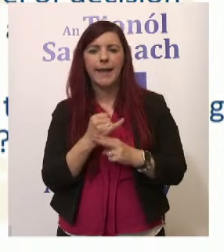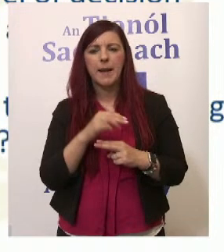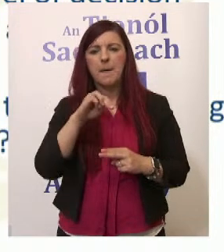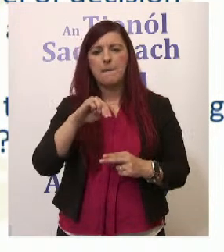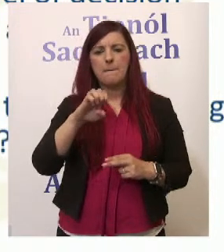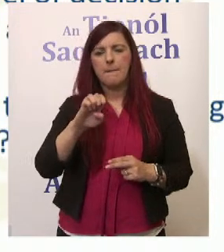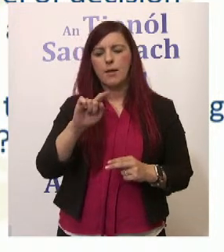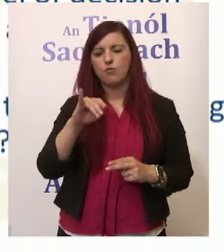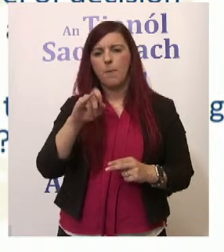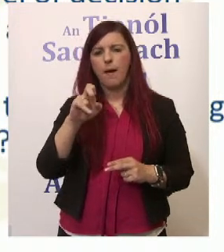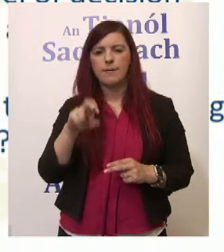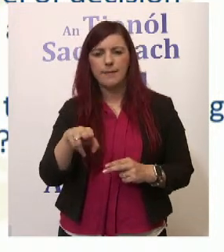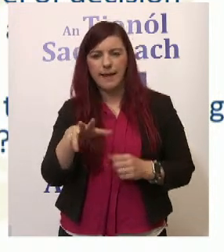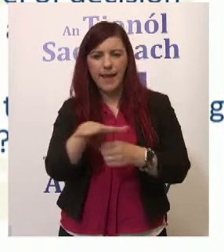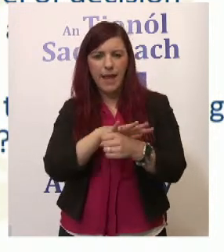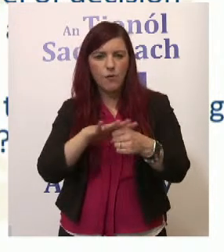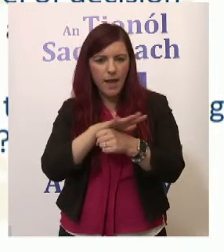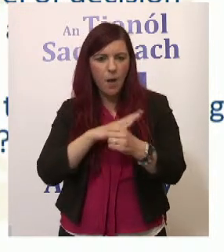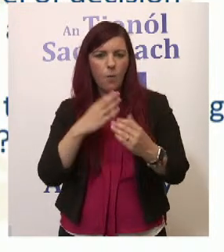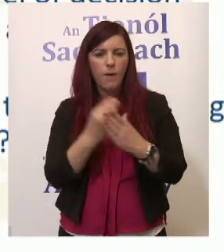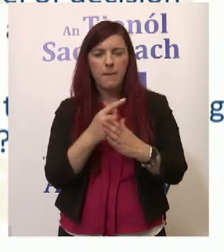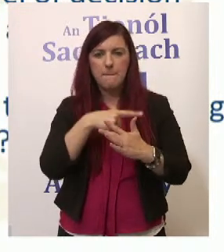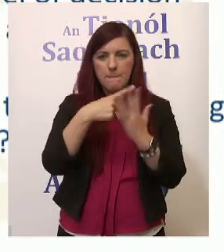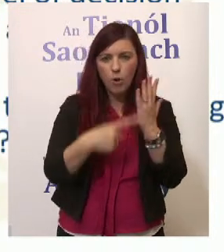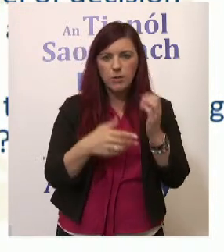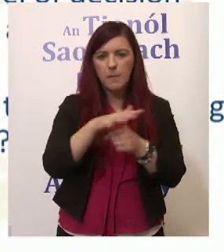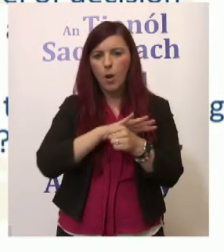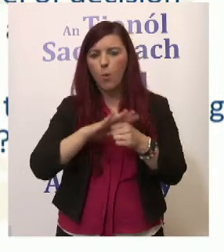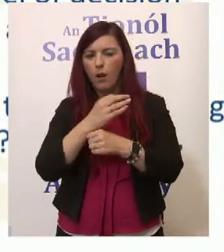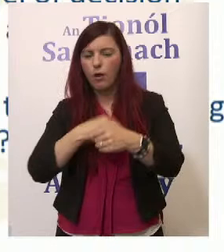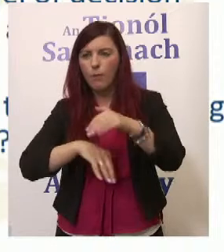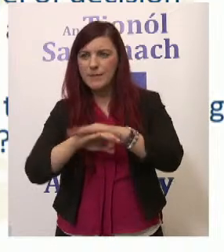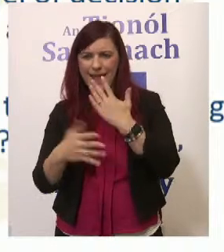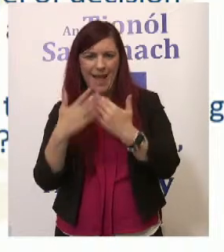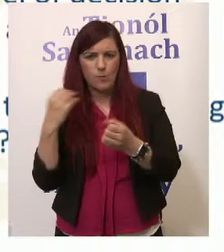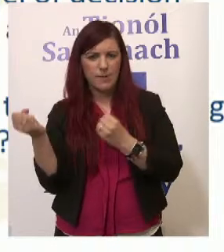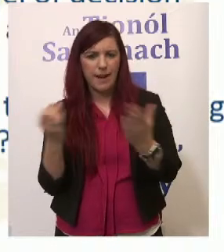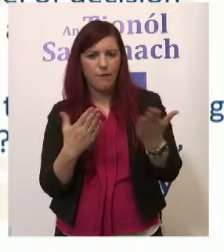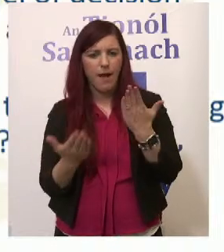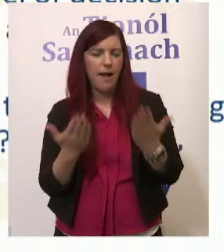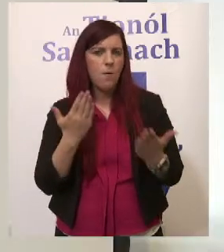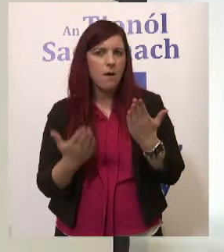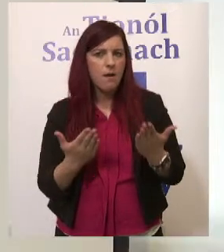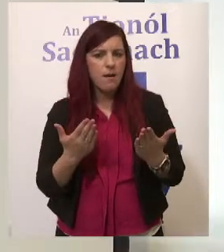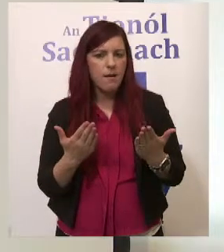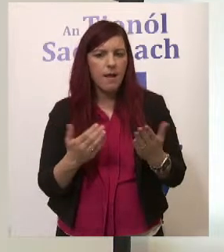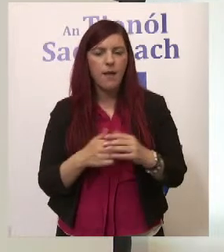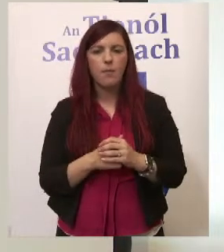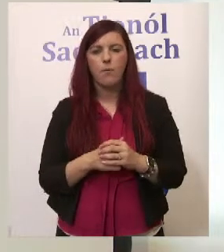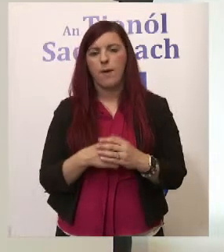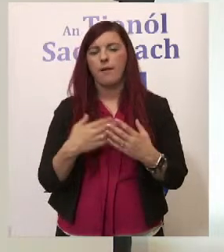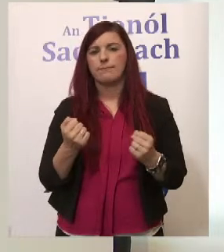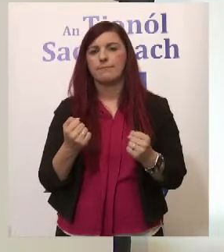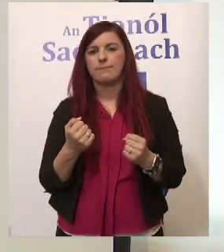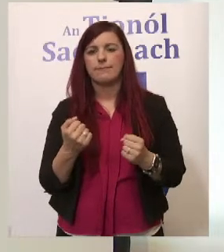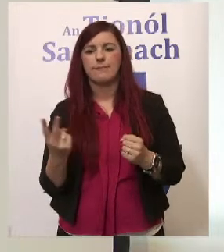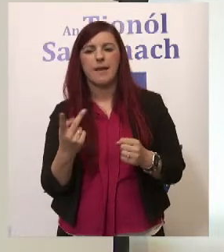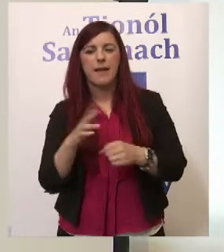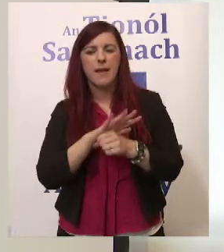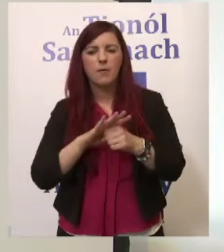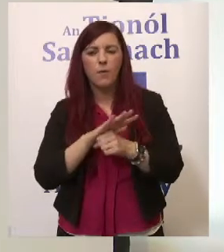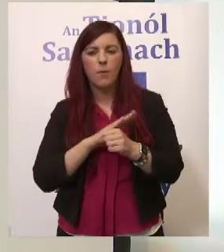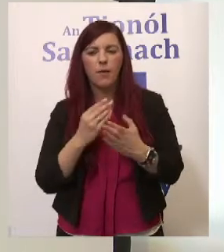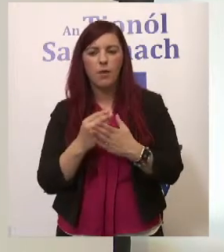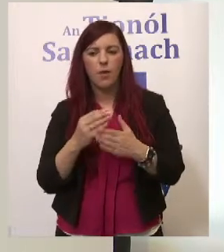metropolitan area with multiple local governments, and how do we deliver that? As it is, we have local area committees that discuss very local